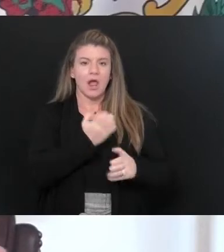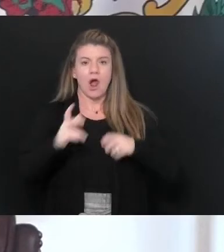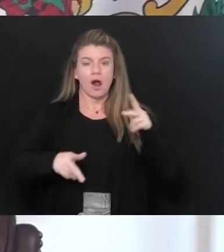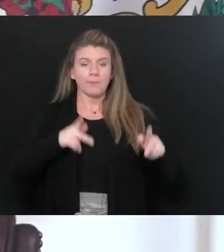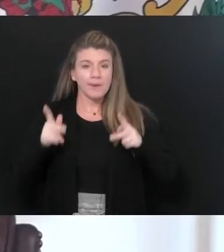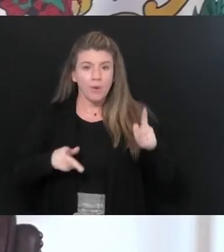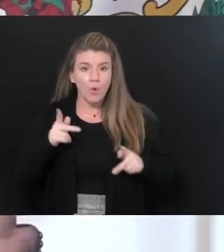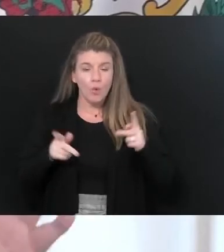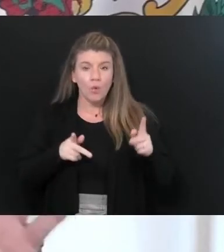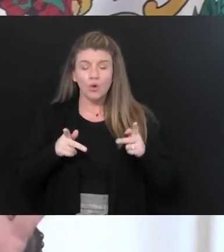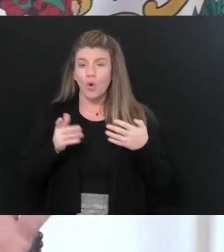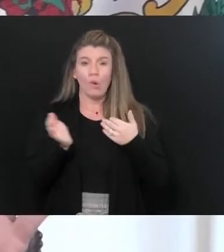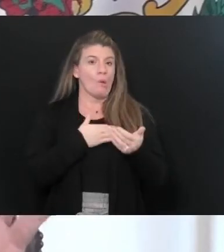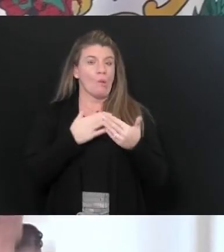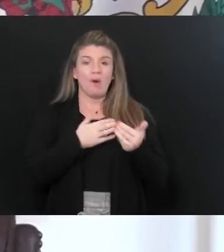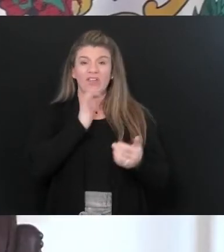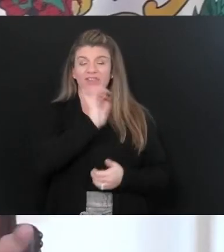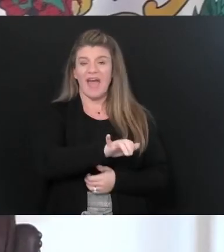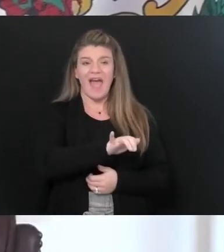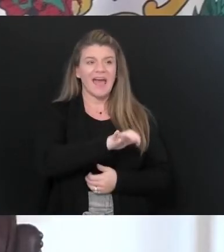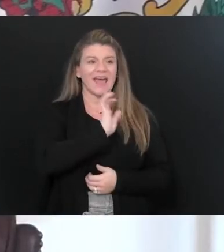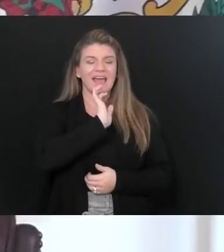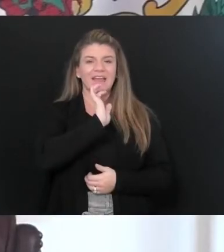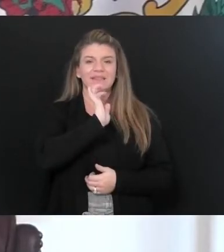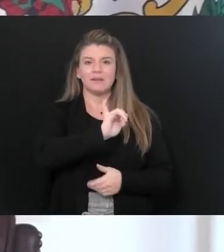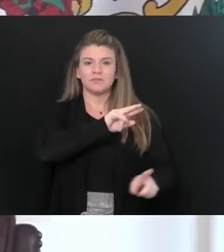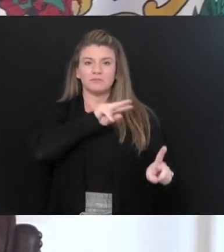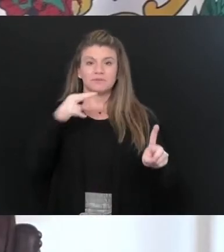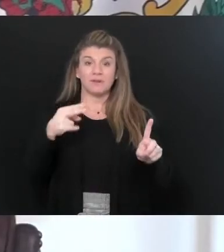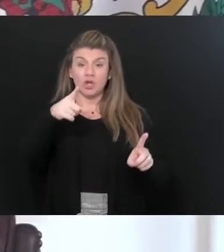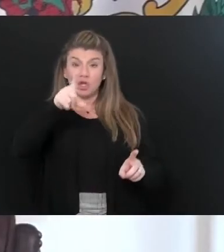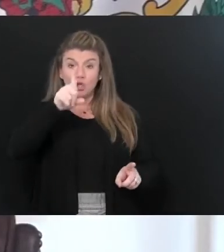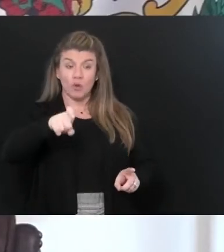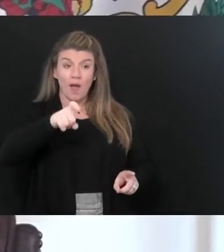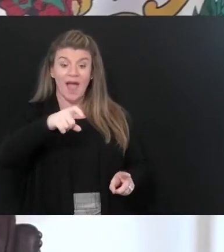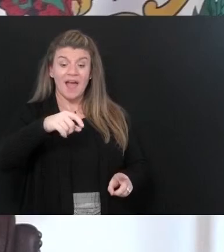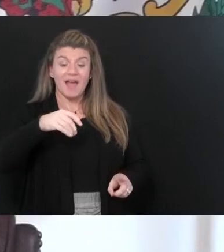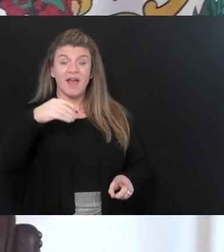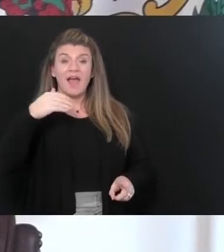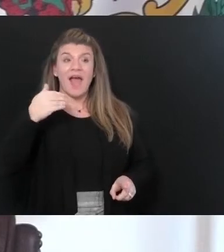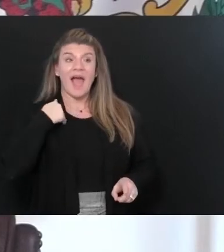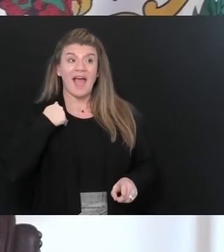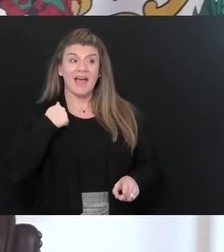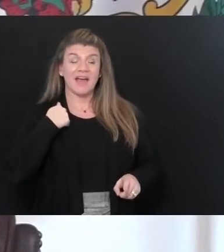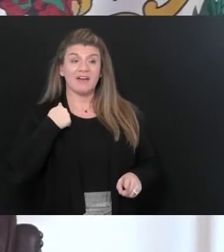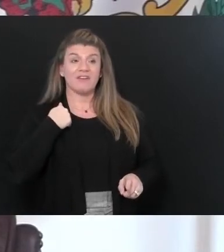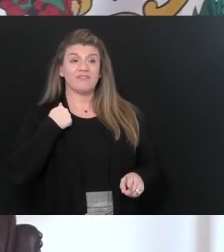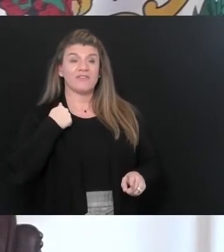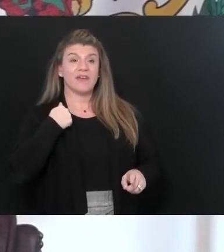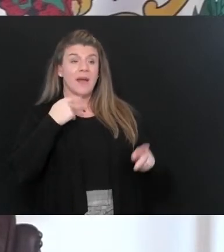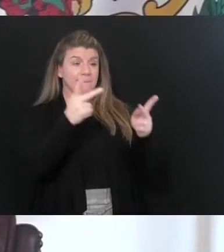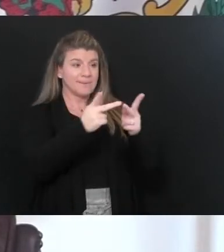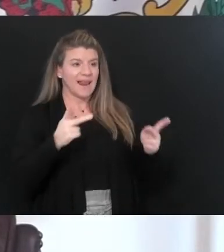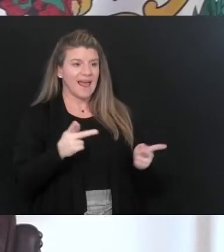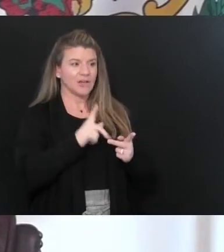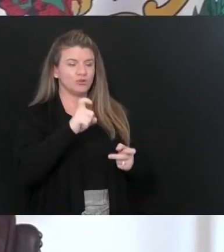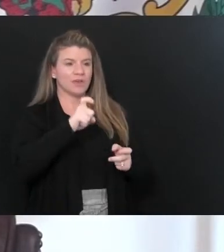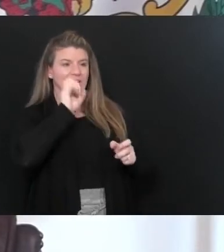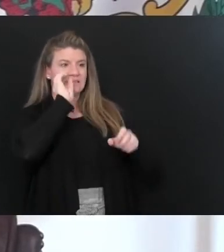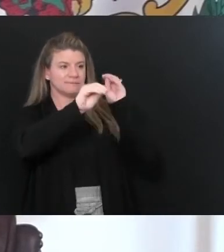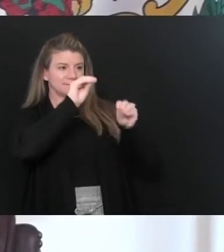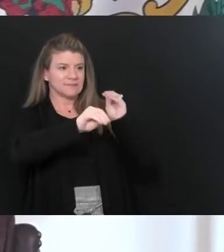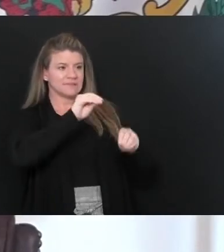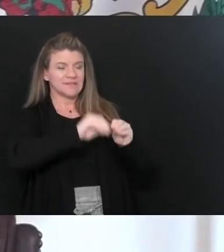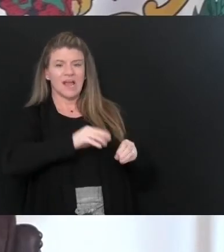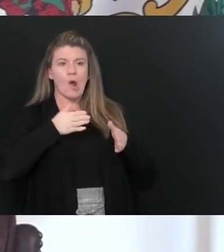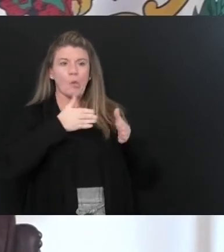people, and whether it be from the standpoint that you've got a road to store all the pieces and you can't hardly get to a medical facility,